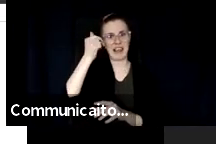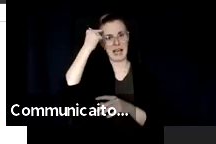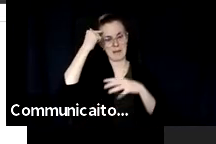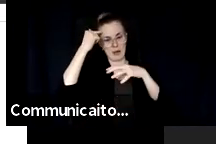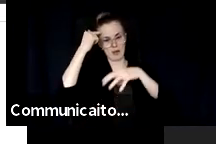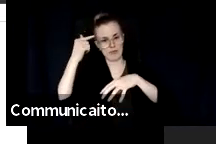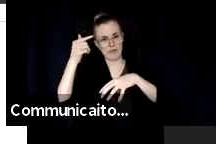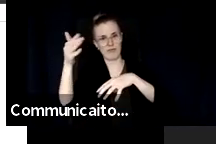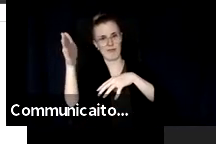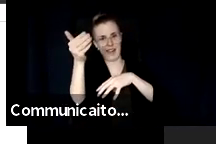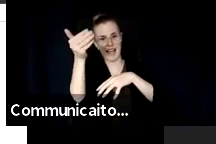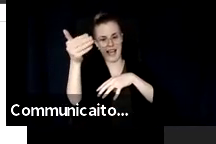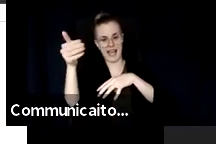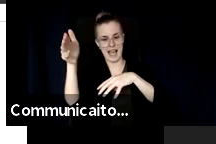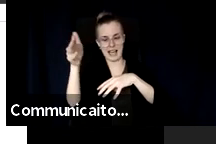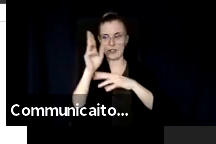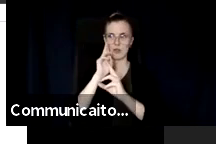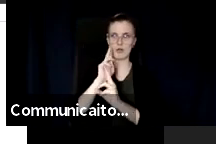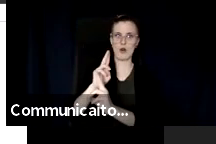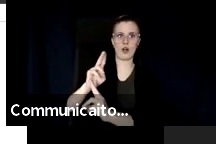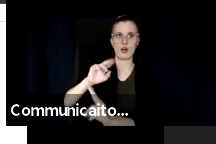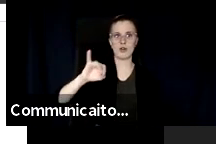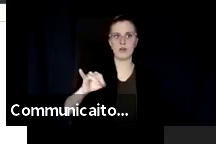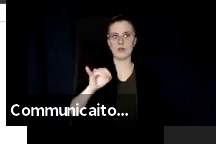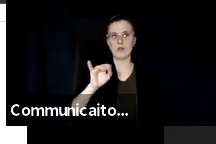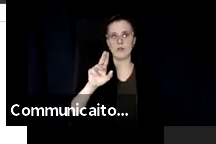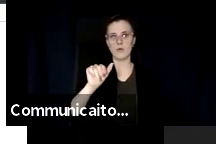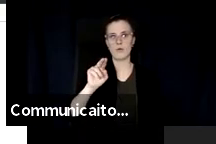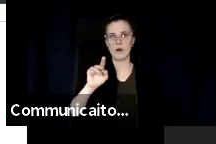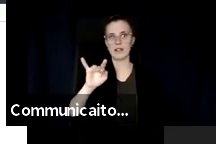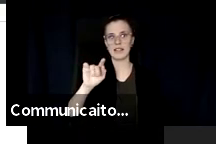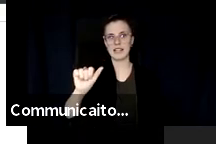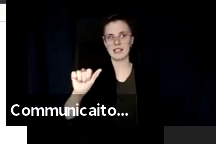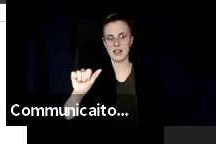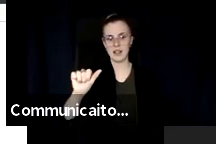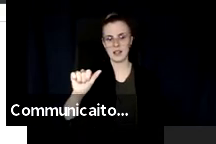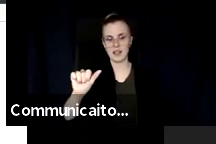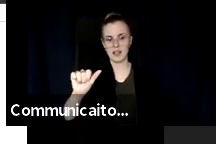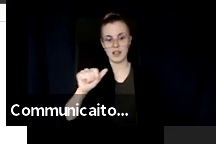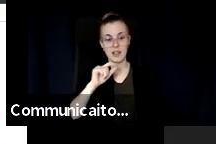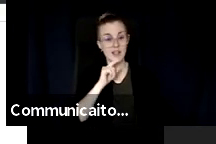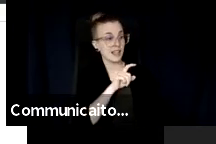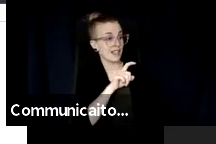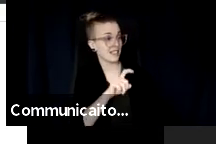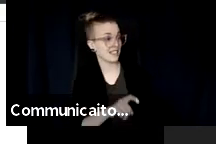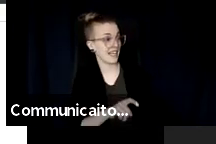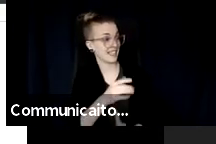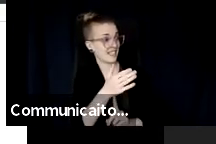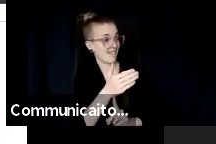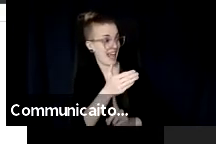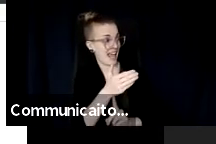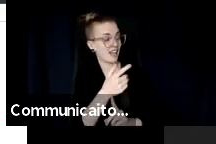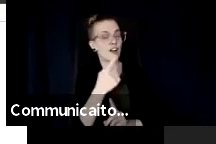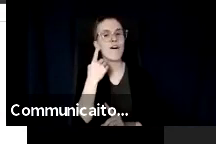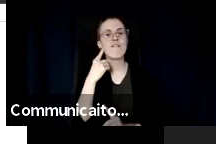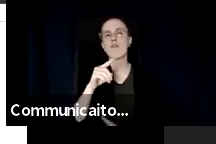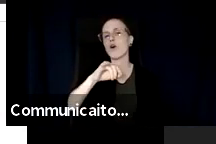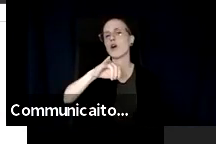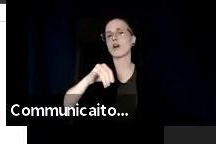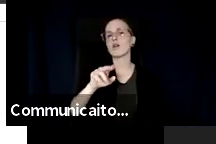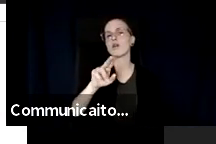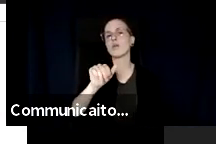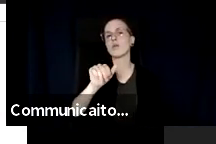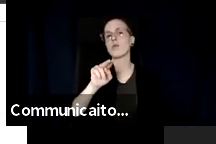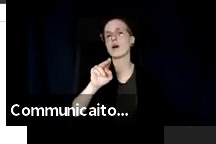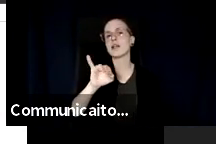Weber, but all the hardworking Randy staff at the Texas flag. Not only for Juanita, but for all of the